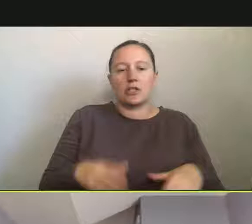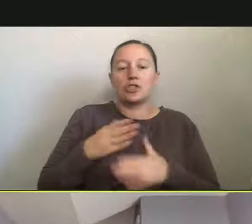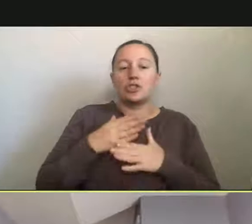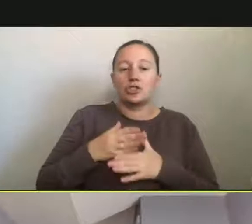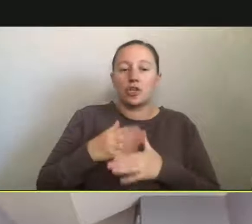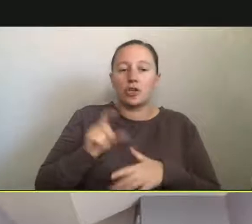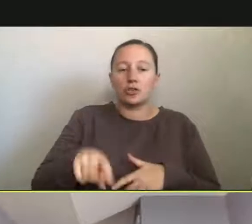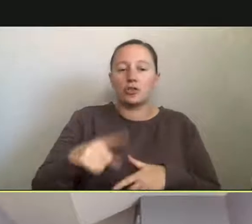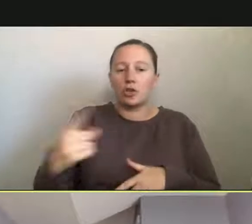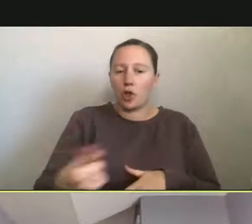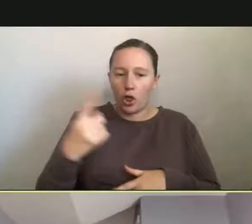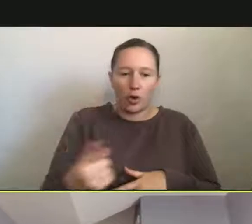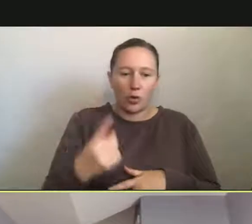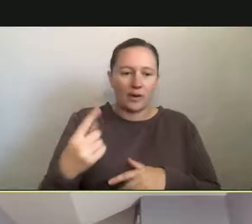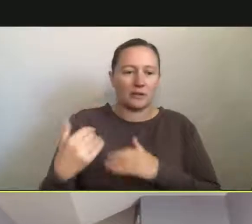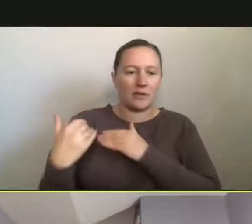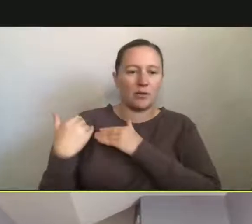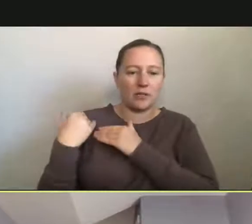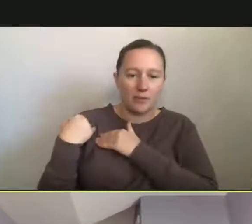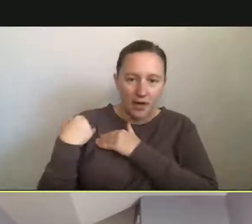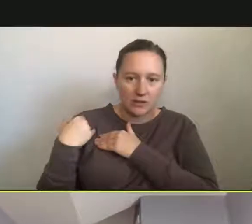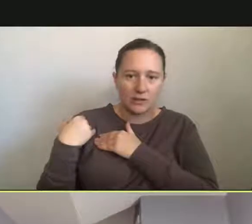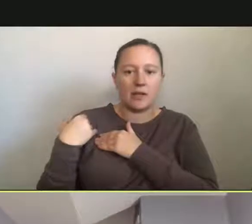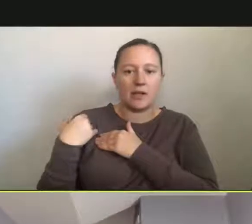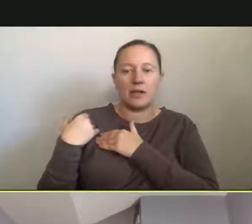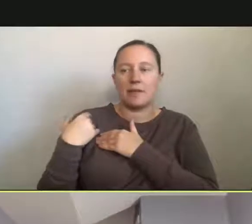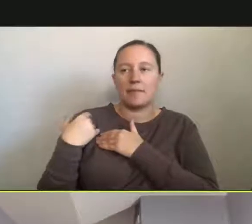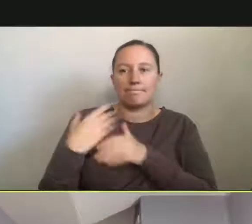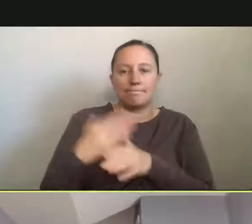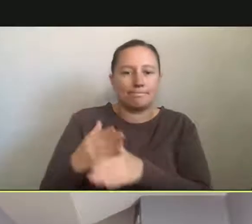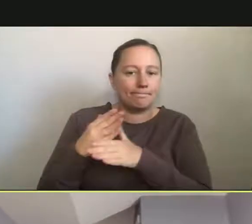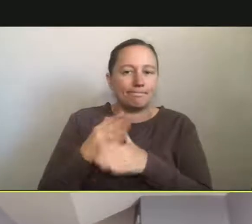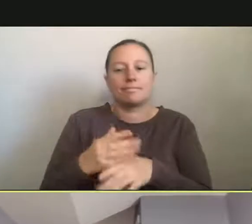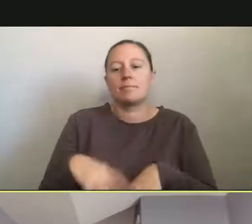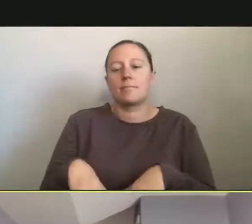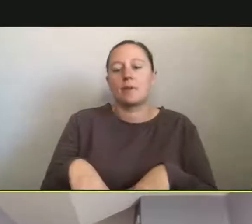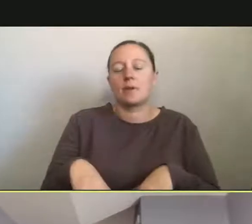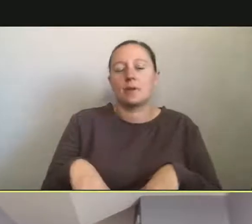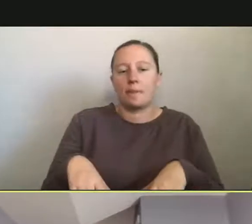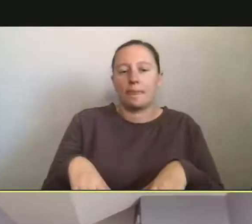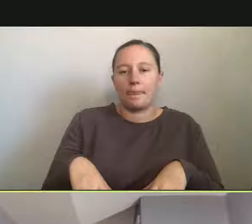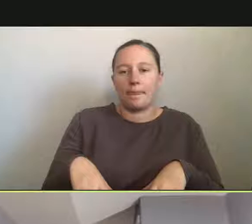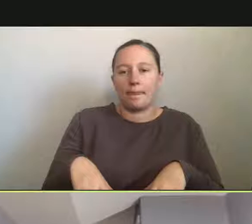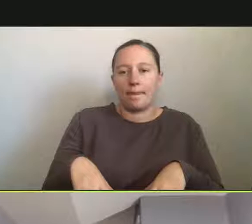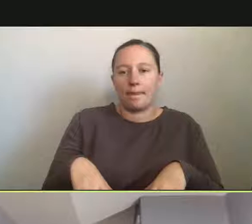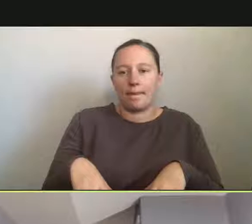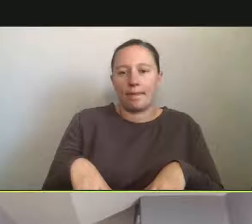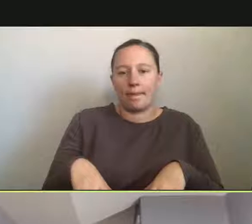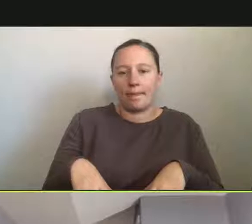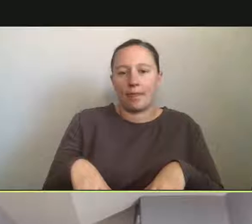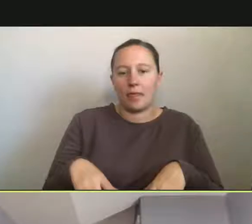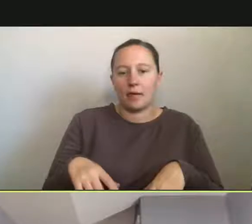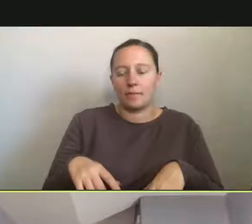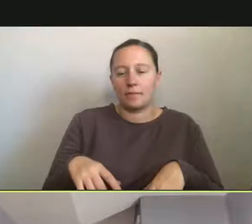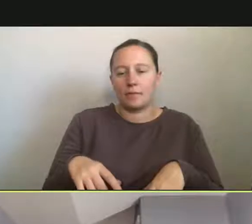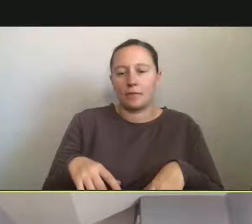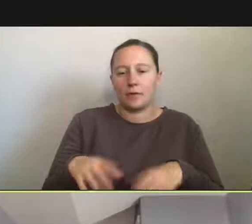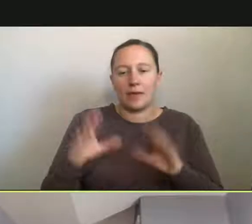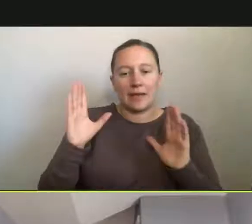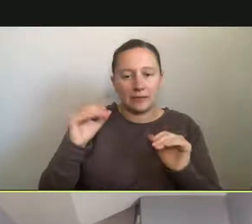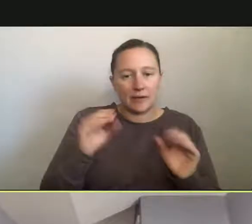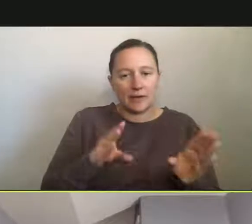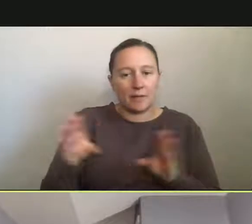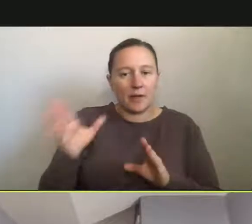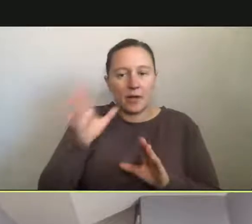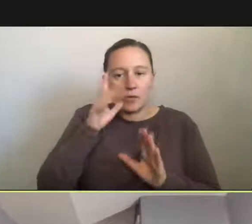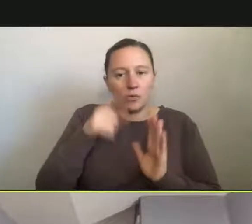should always be responsibly implemented. And the policy and supplemental information expect that plans will